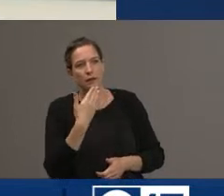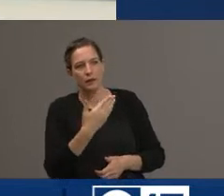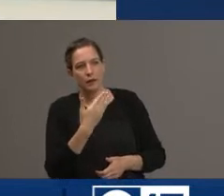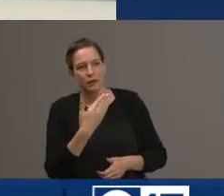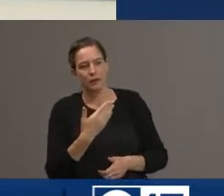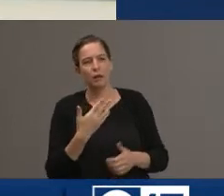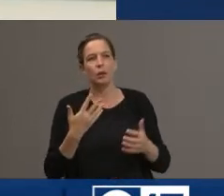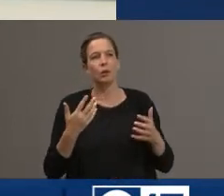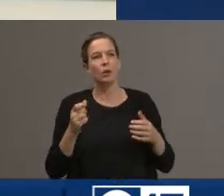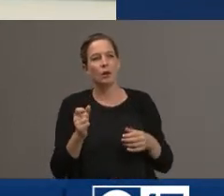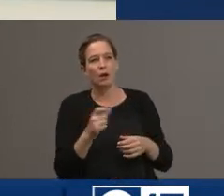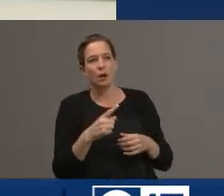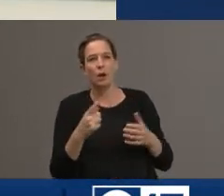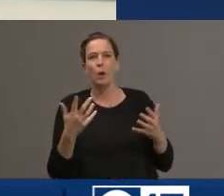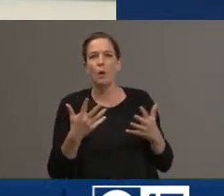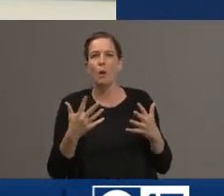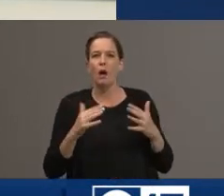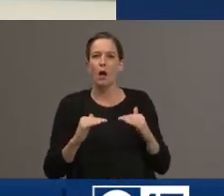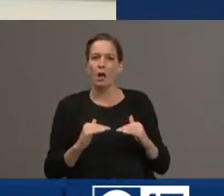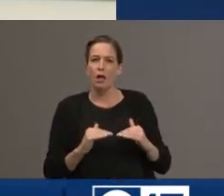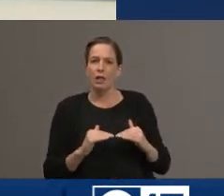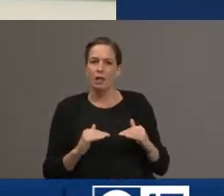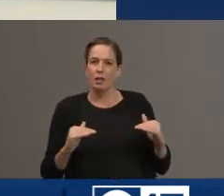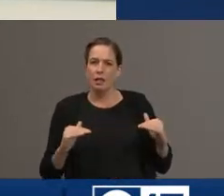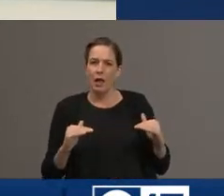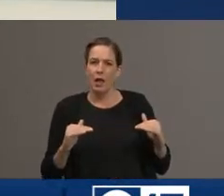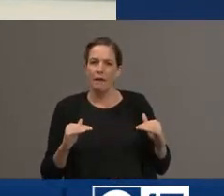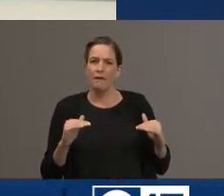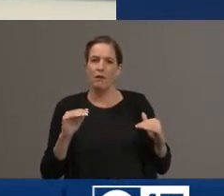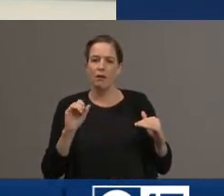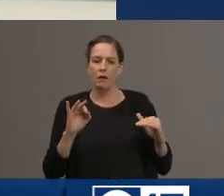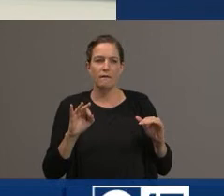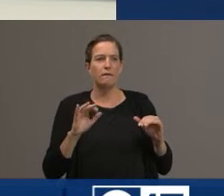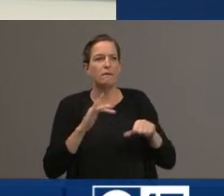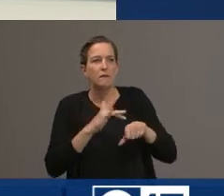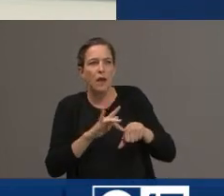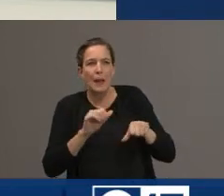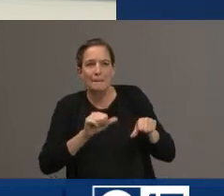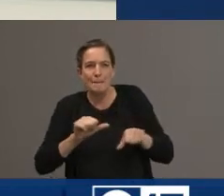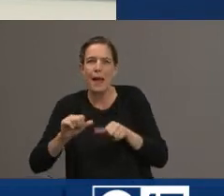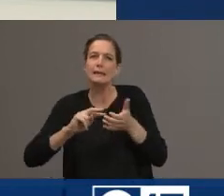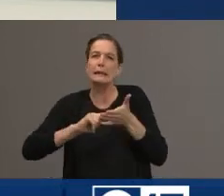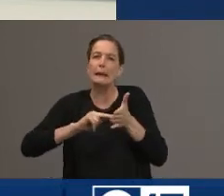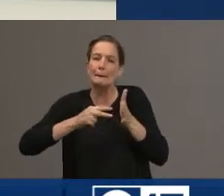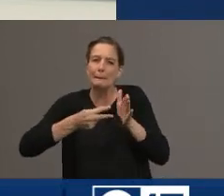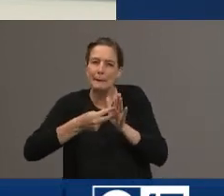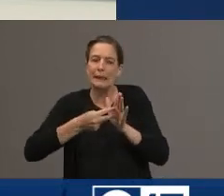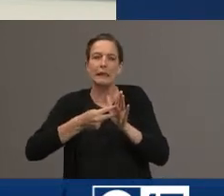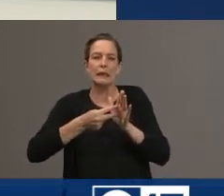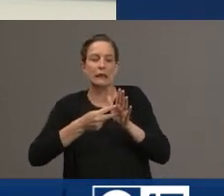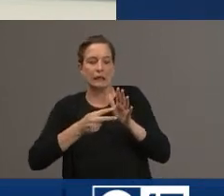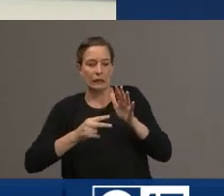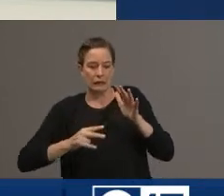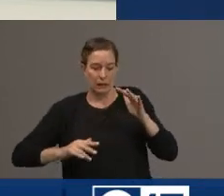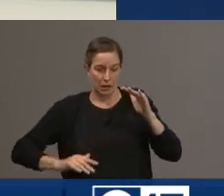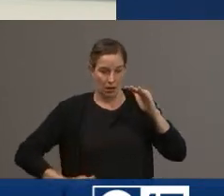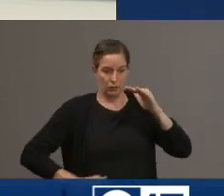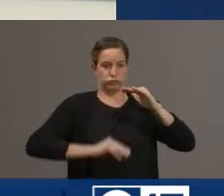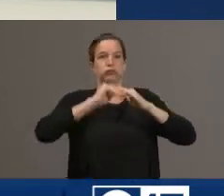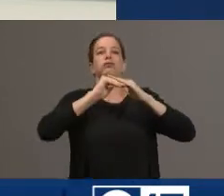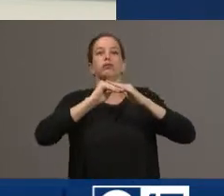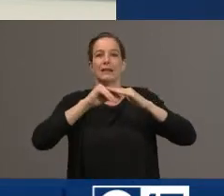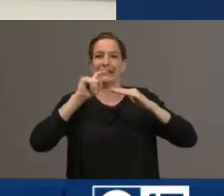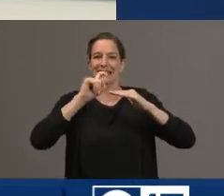What level of capacity would necessitate surge capacity? And also, is there any thought given at this point to stopping electives right